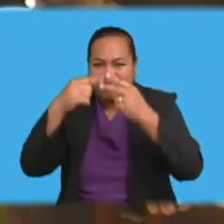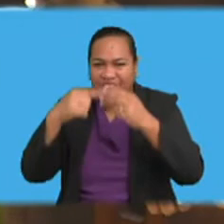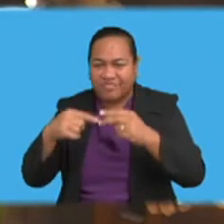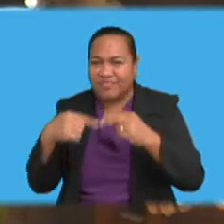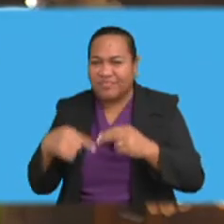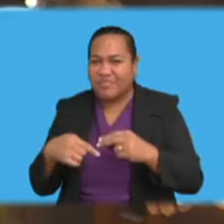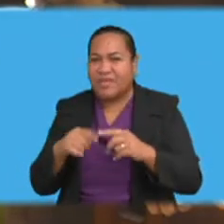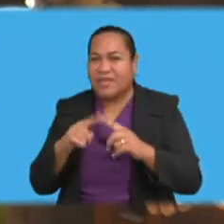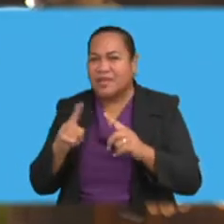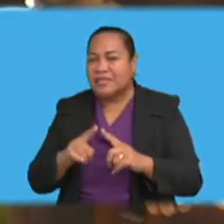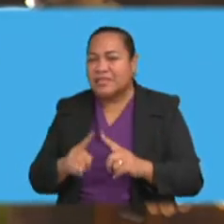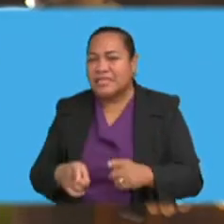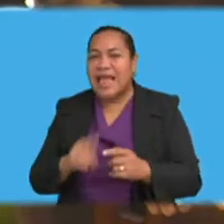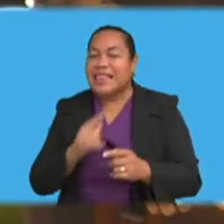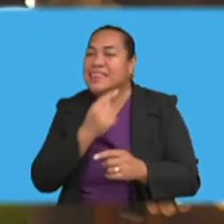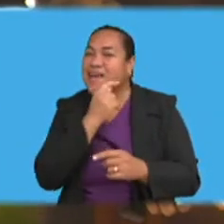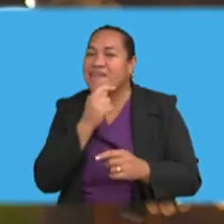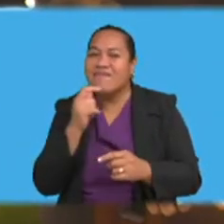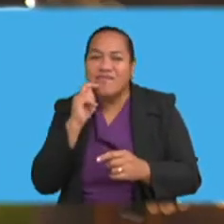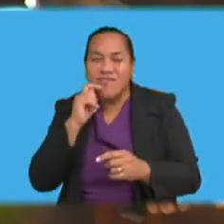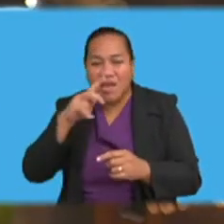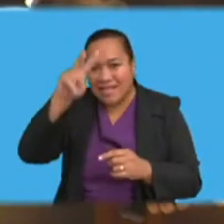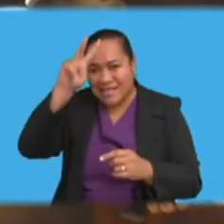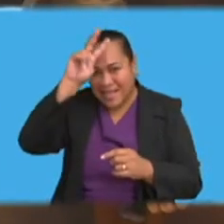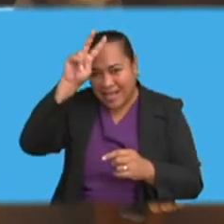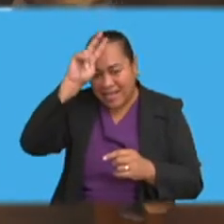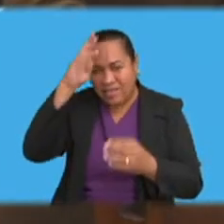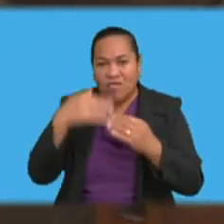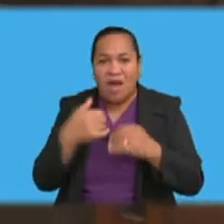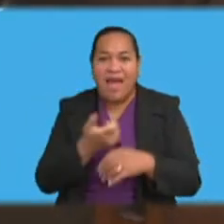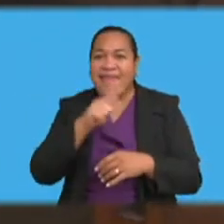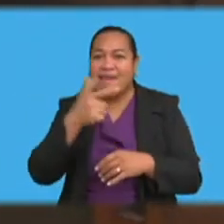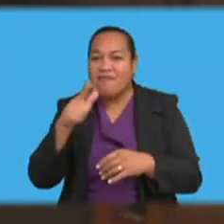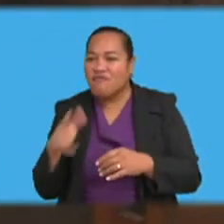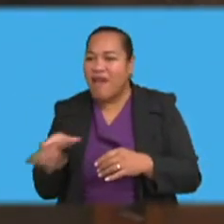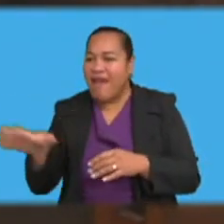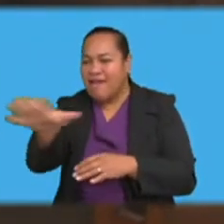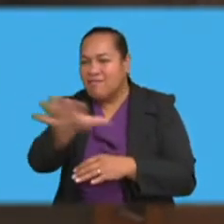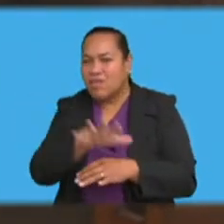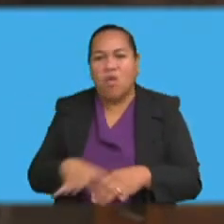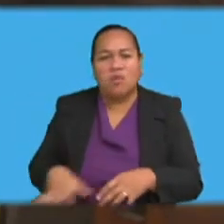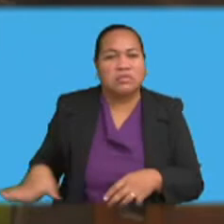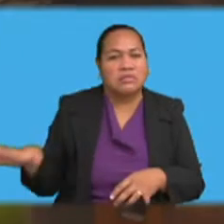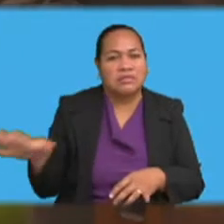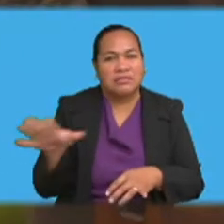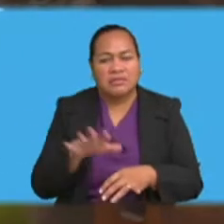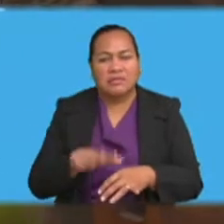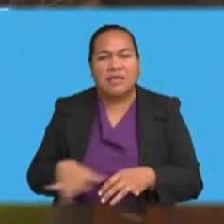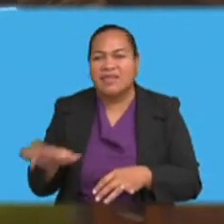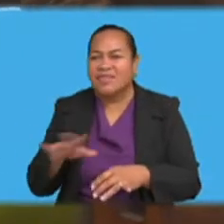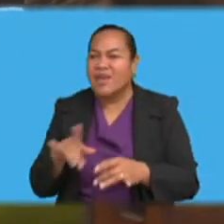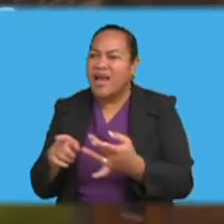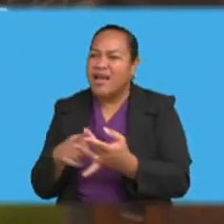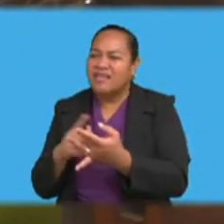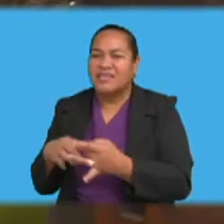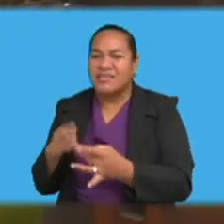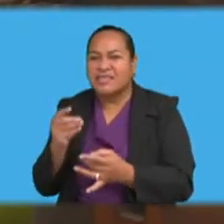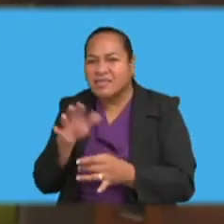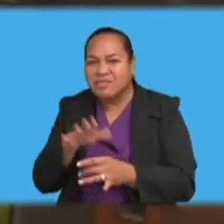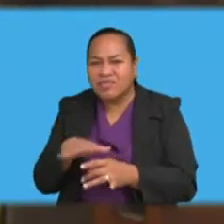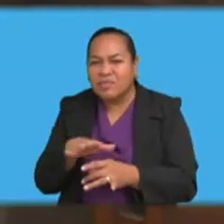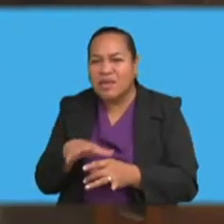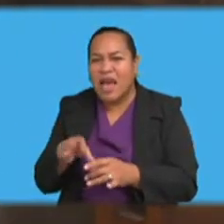Devo Peak, Island of Tavyuni, Kandavu, Winise area, Levuka town area. Areas such as Kavukavu, parts